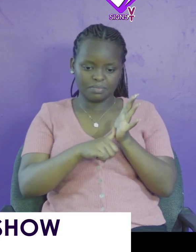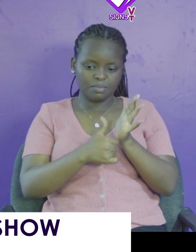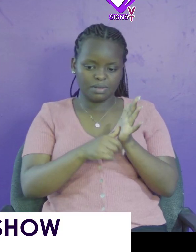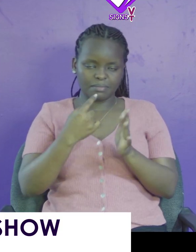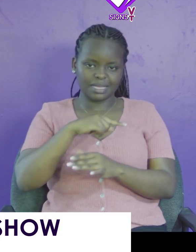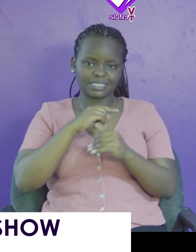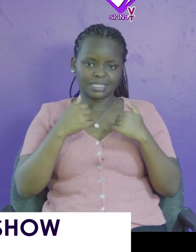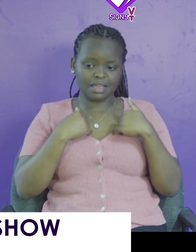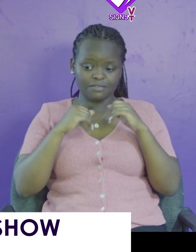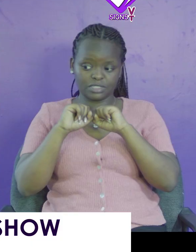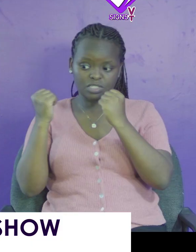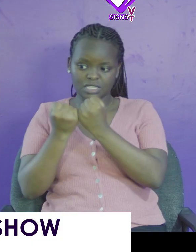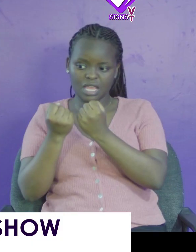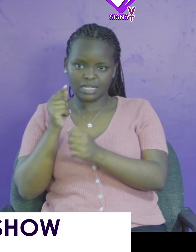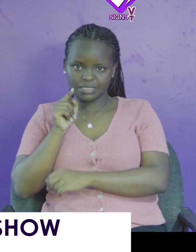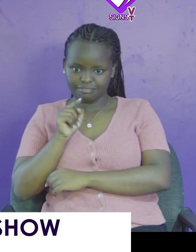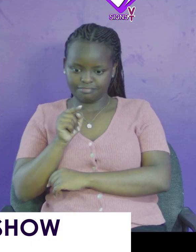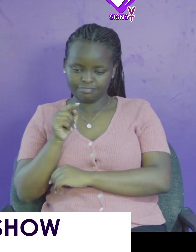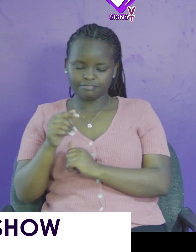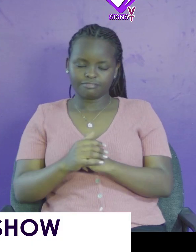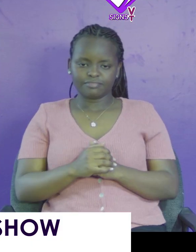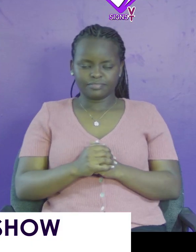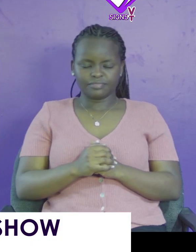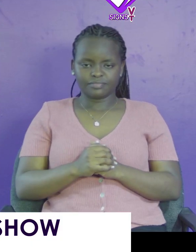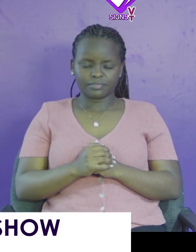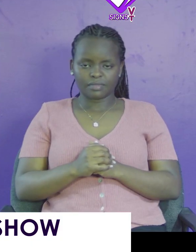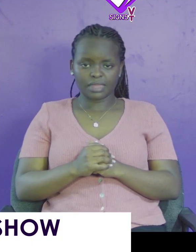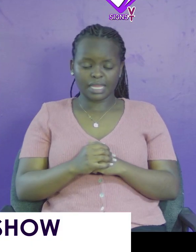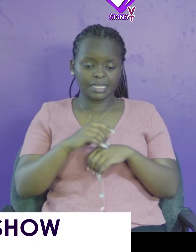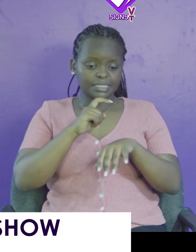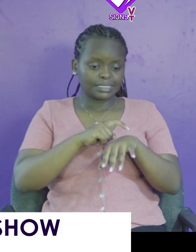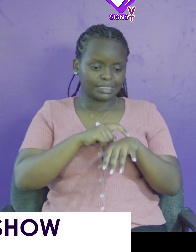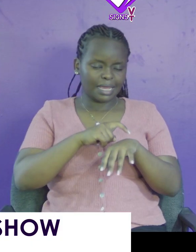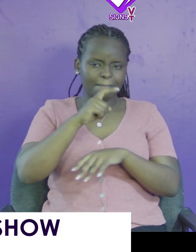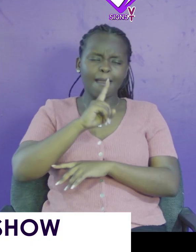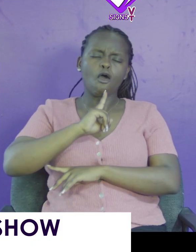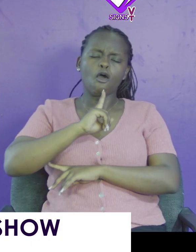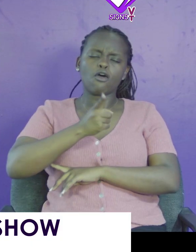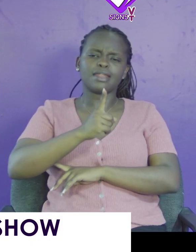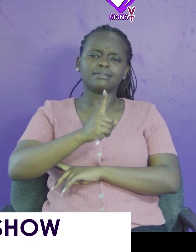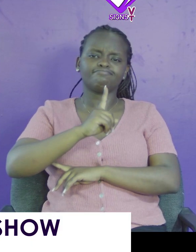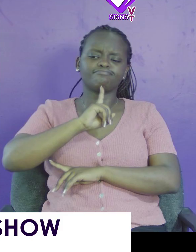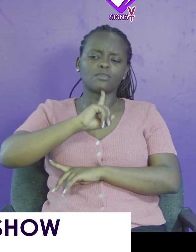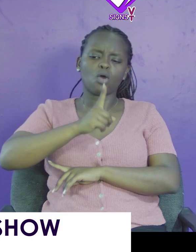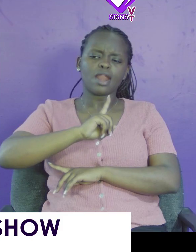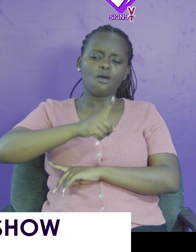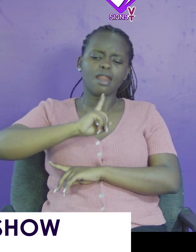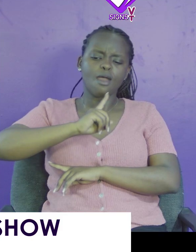in the society, it is when we put it like a command, it is when